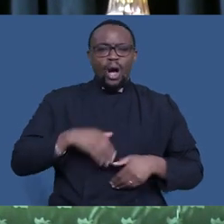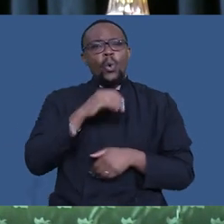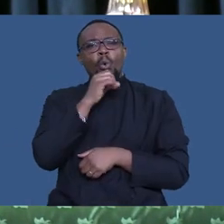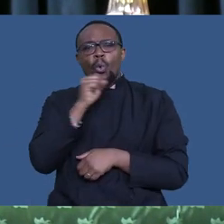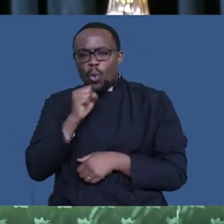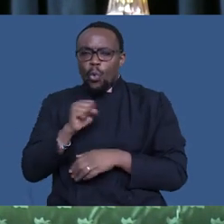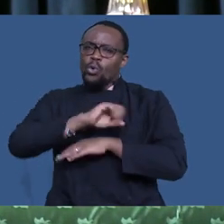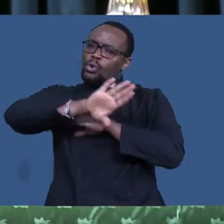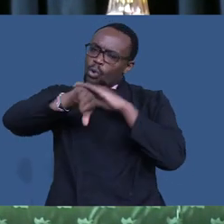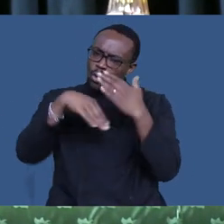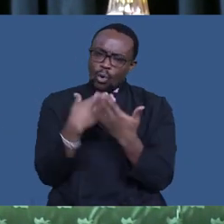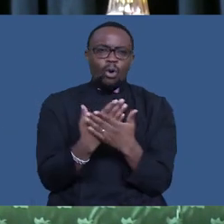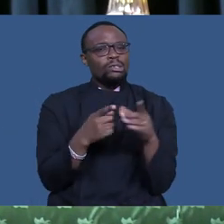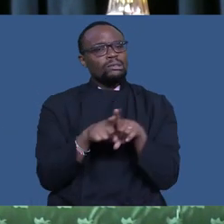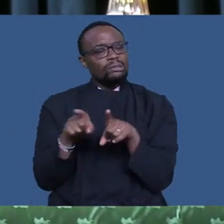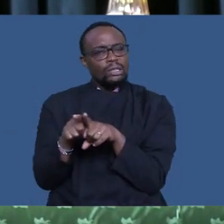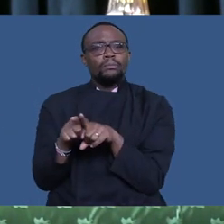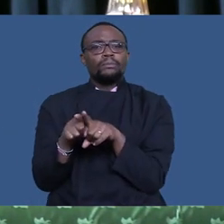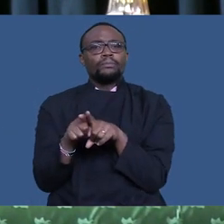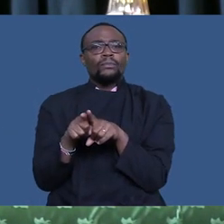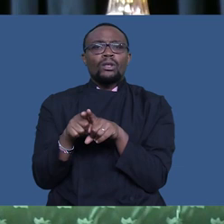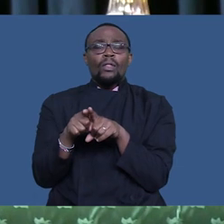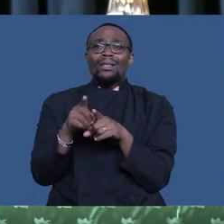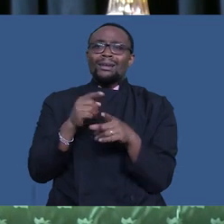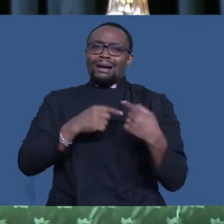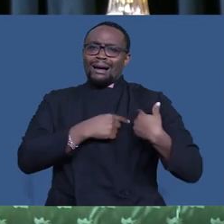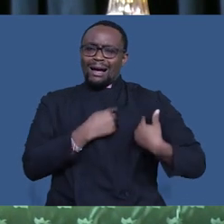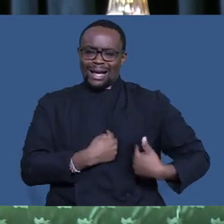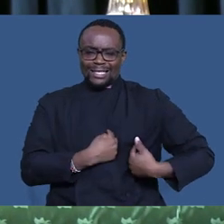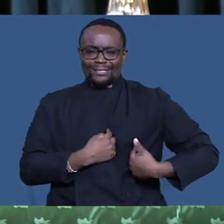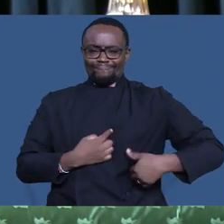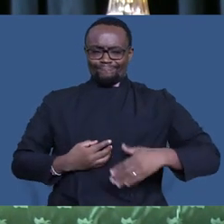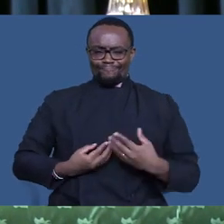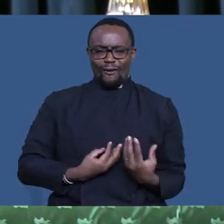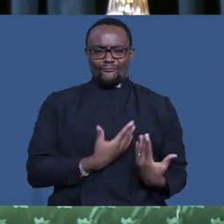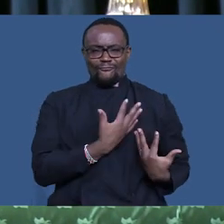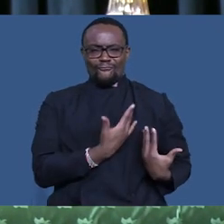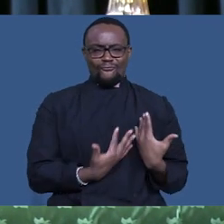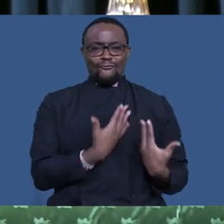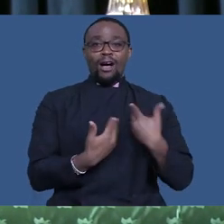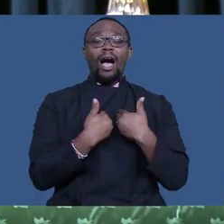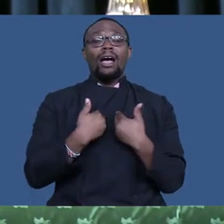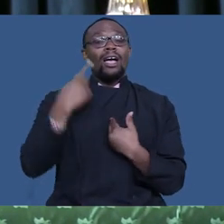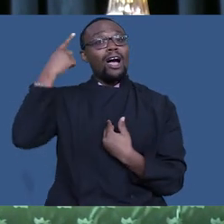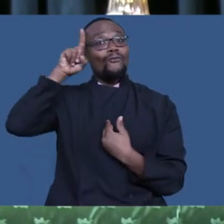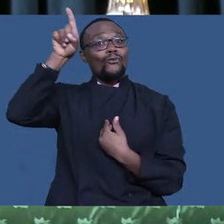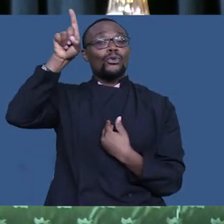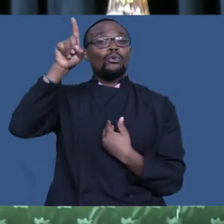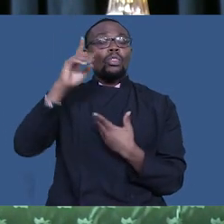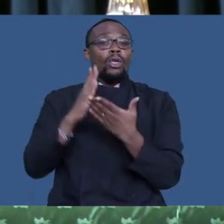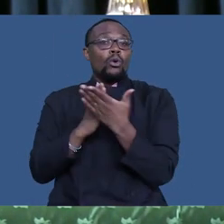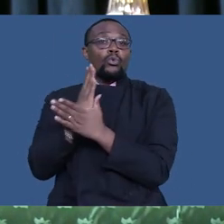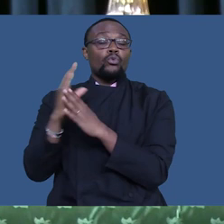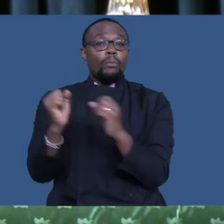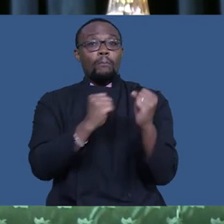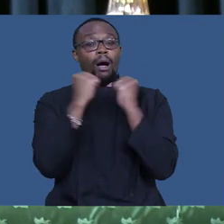alike, that you will set their hearts on fire for you, and that through the